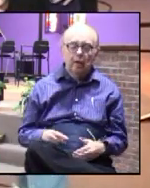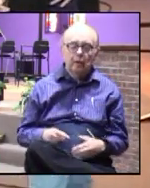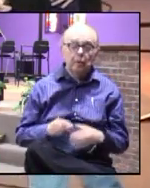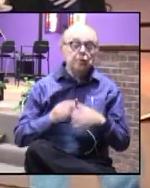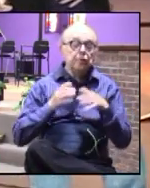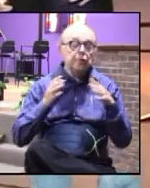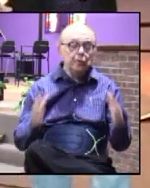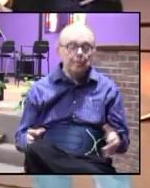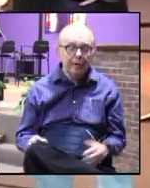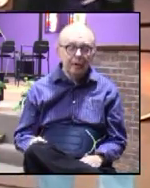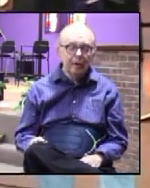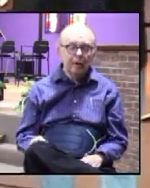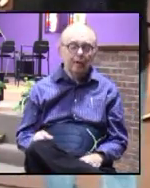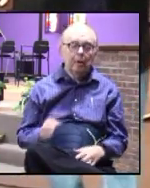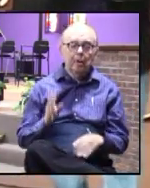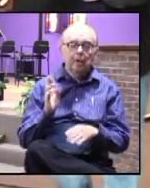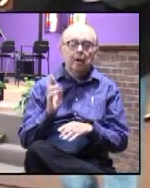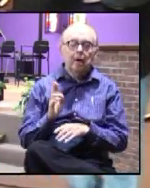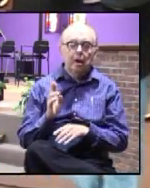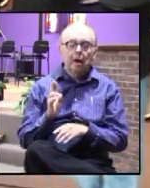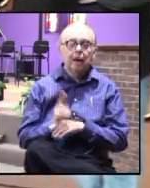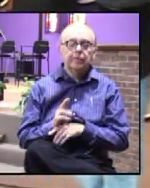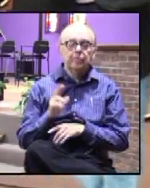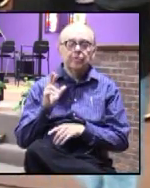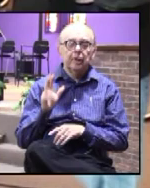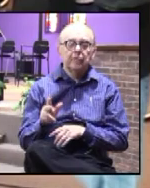big. I wear a 38.